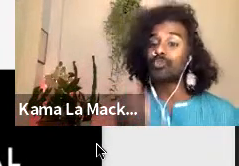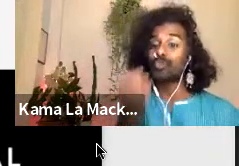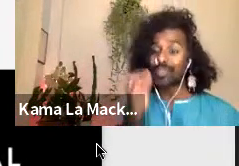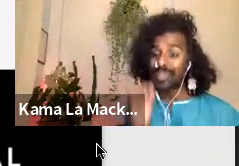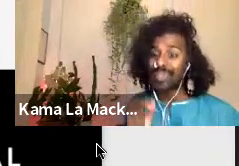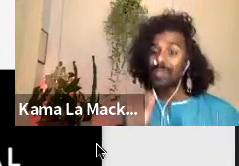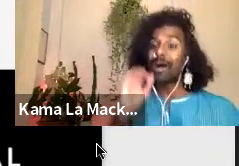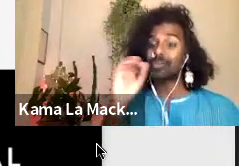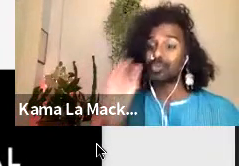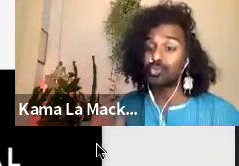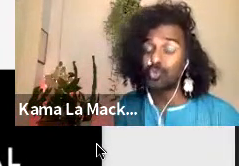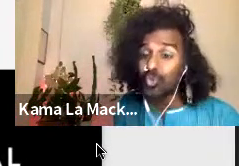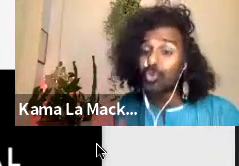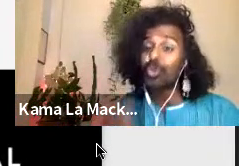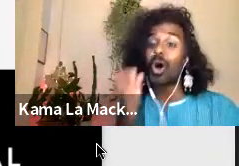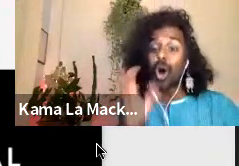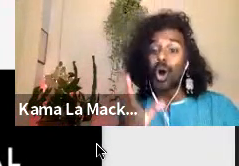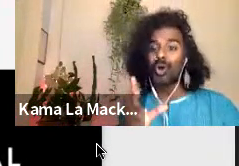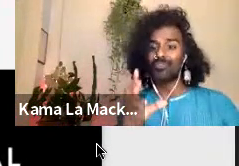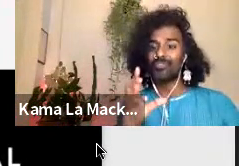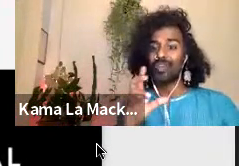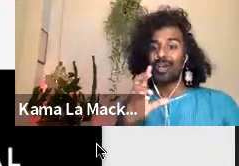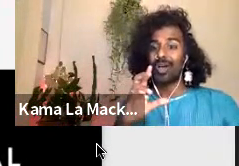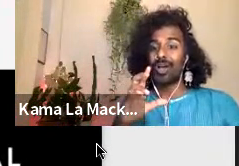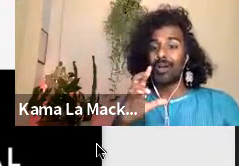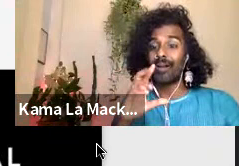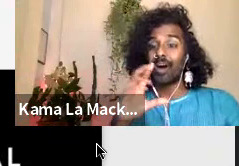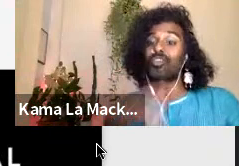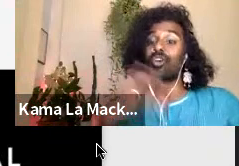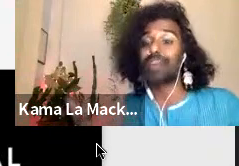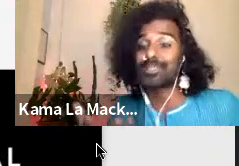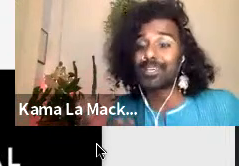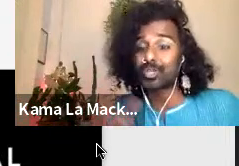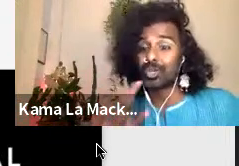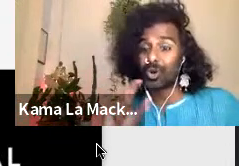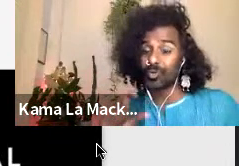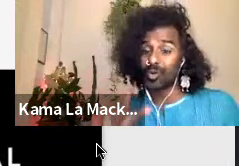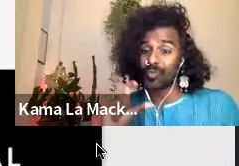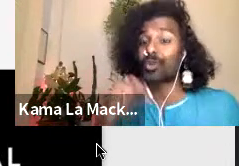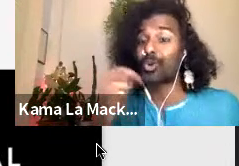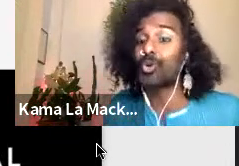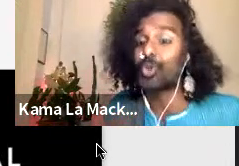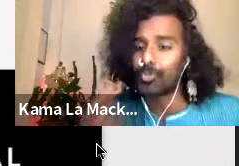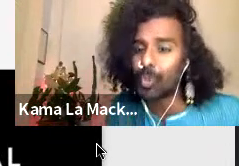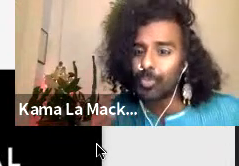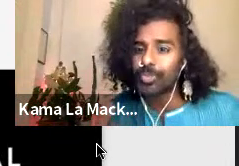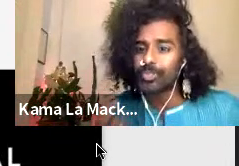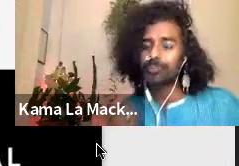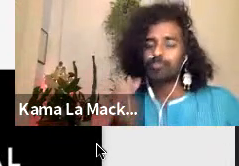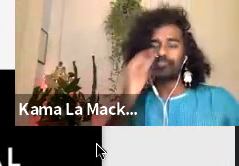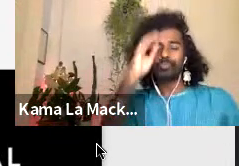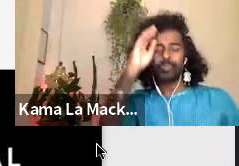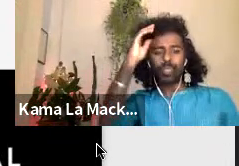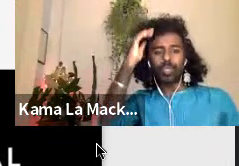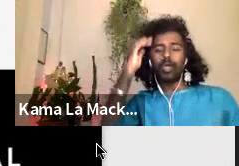gender binary came as a tool of colonization, of that colonial